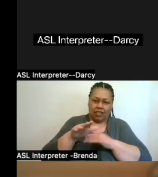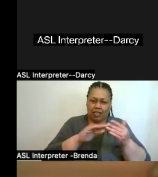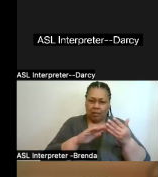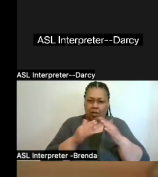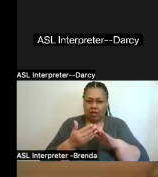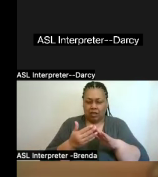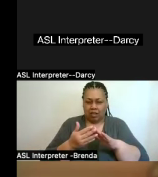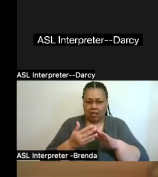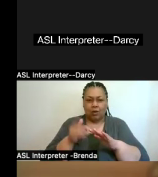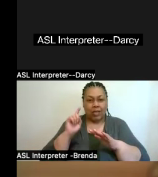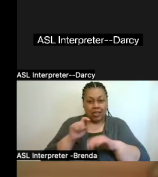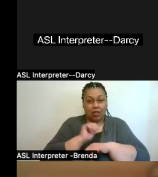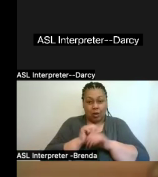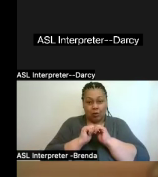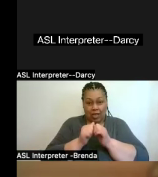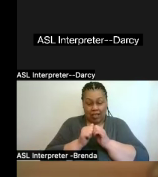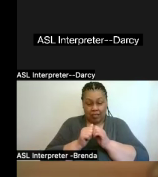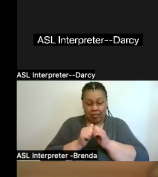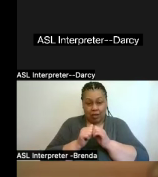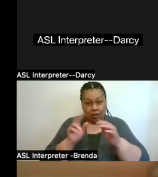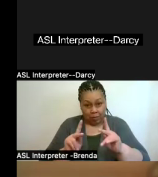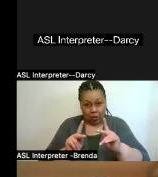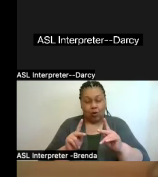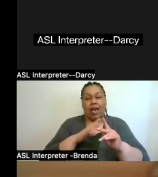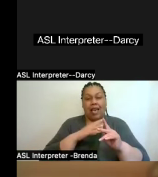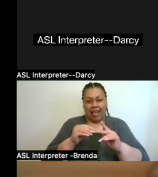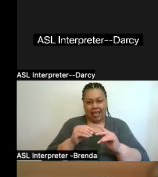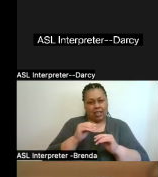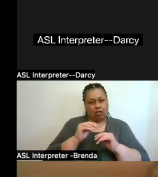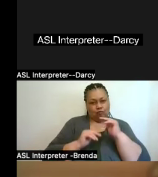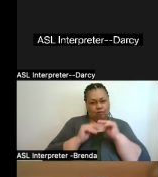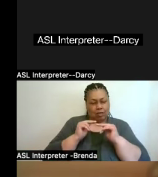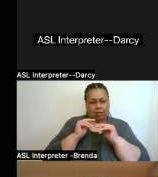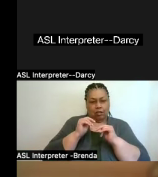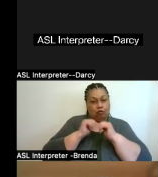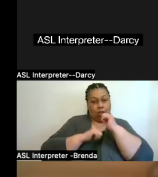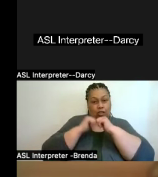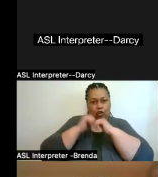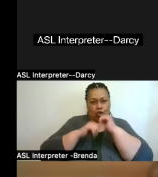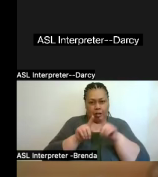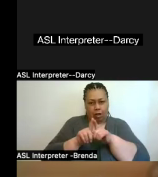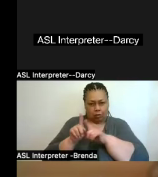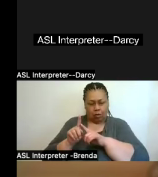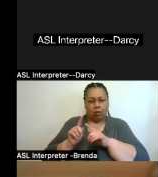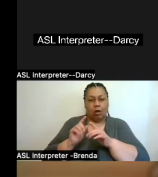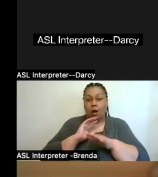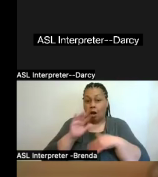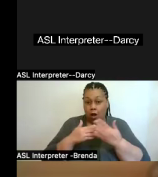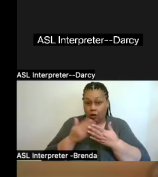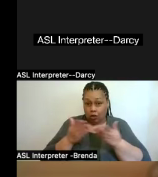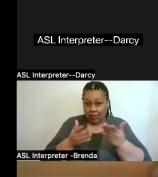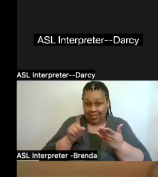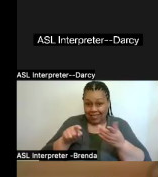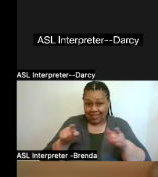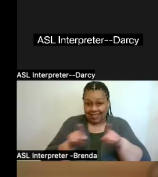We really need to work together. And in doing that, we need to understand that not all services are needed at the same time.